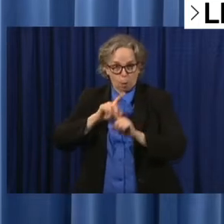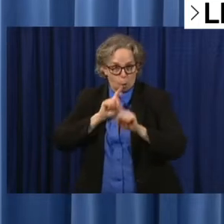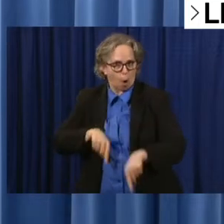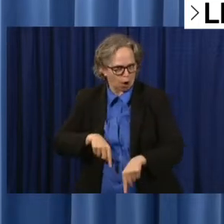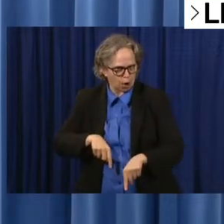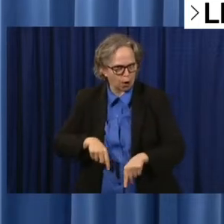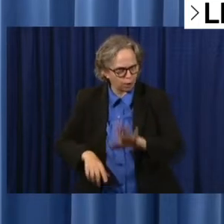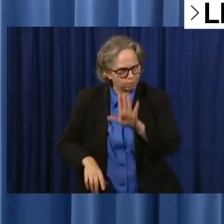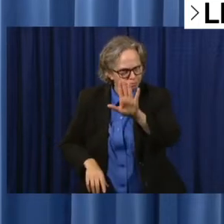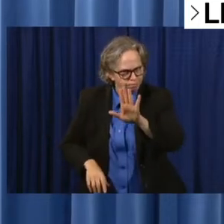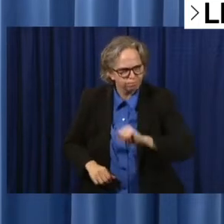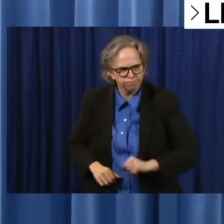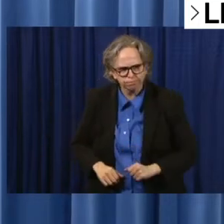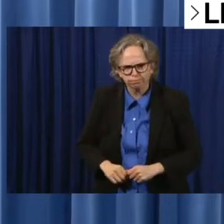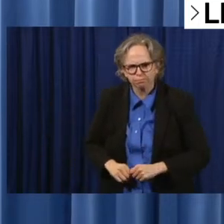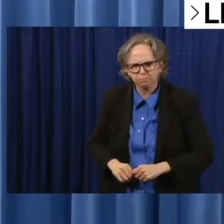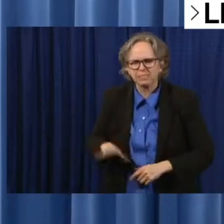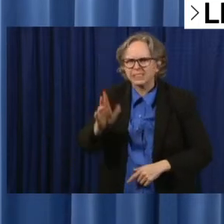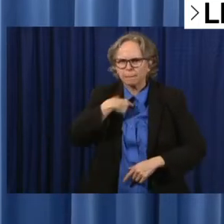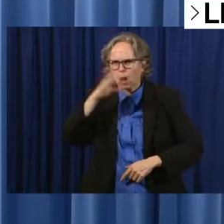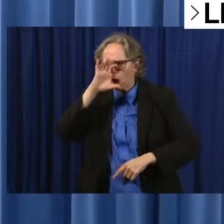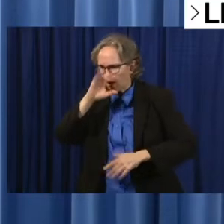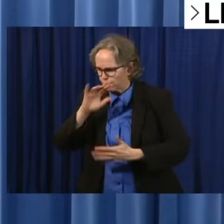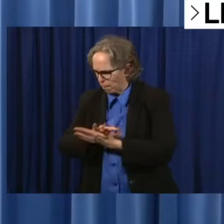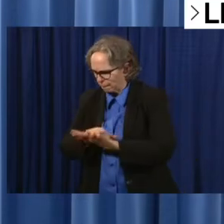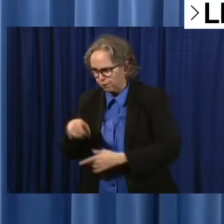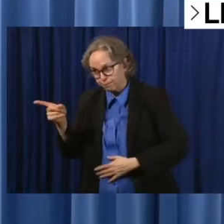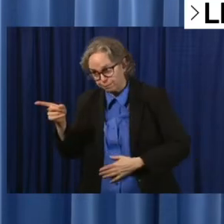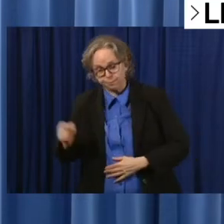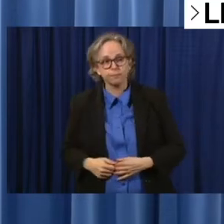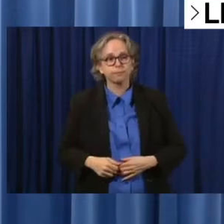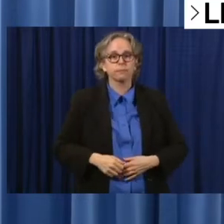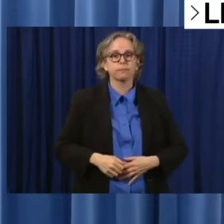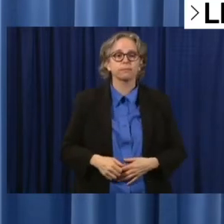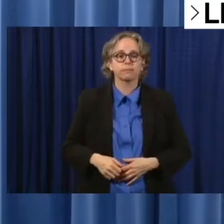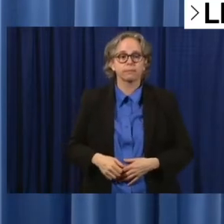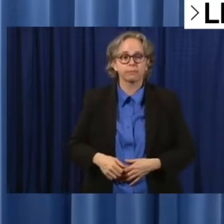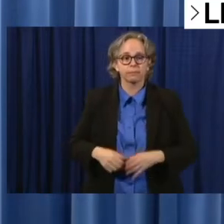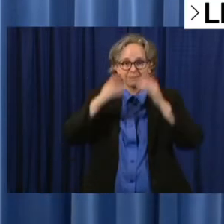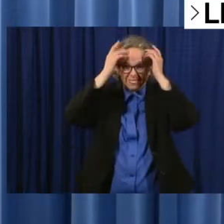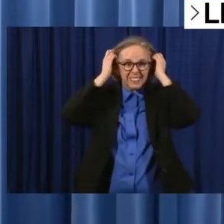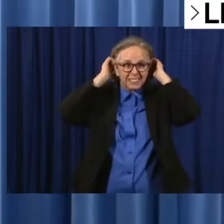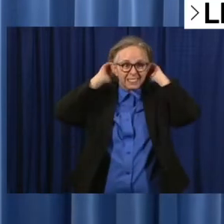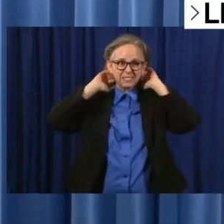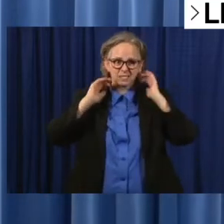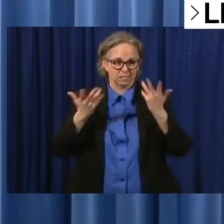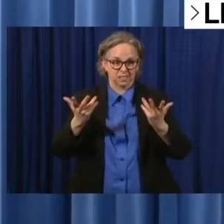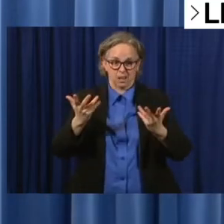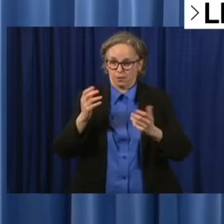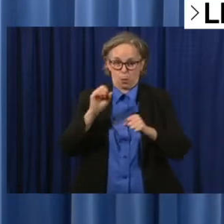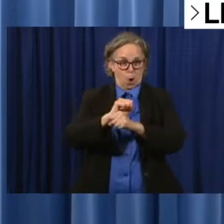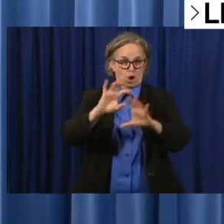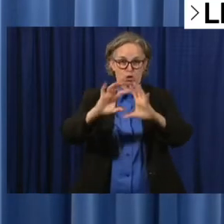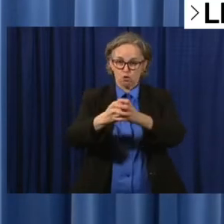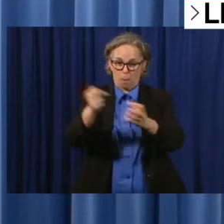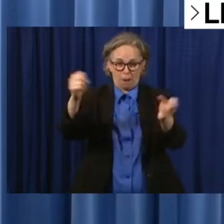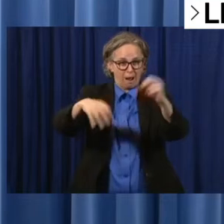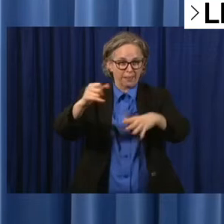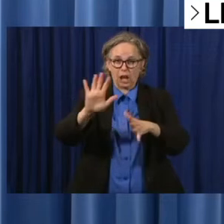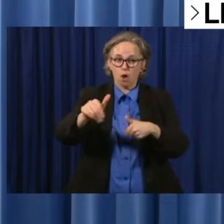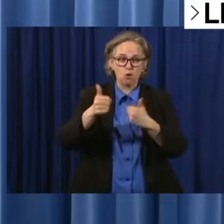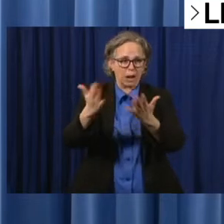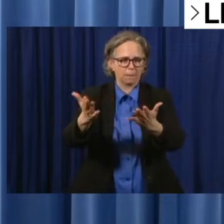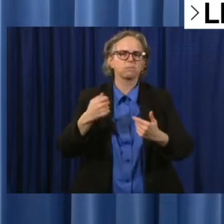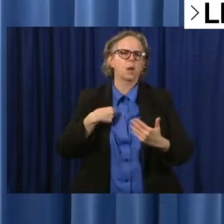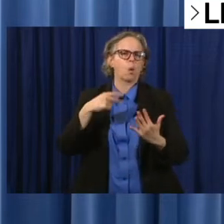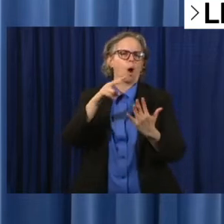Let me pull this up. I have it right here. This is based on recommendations from the working group. And I'm just going to read part of it.